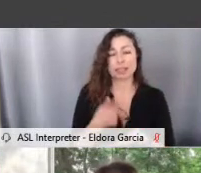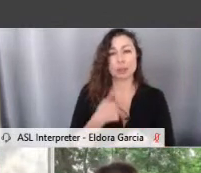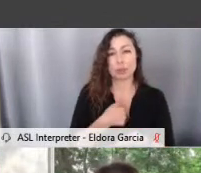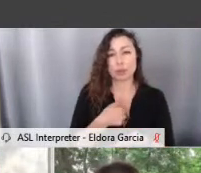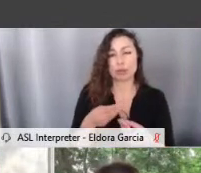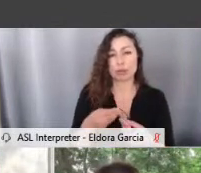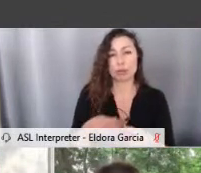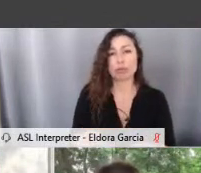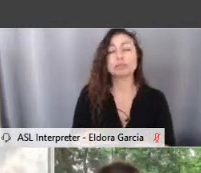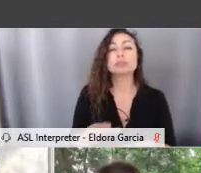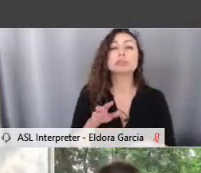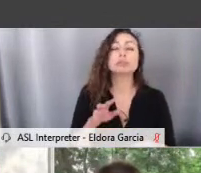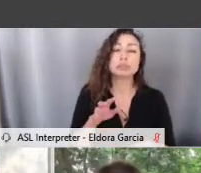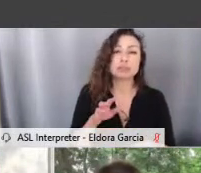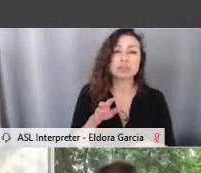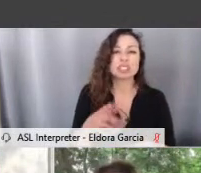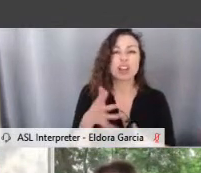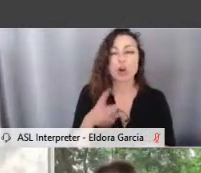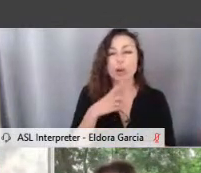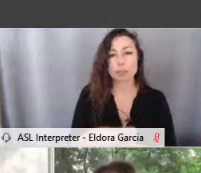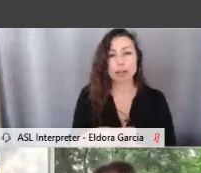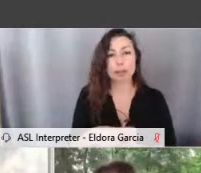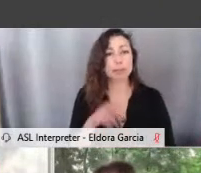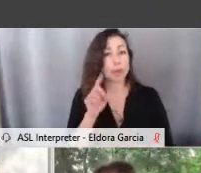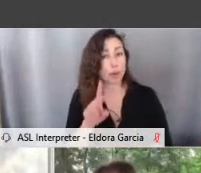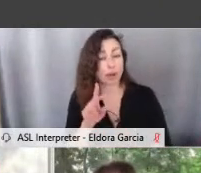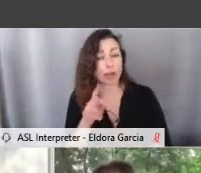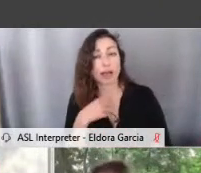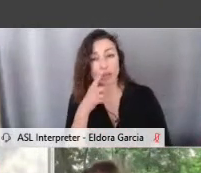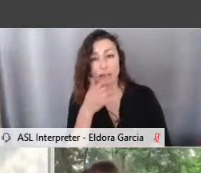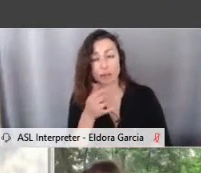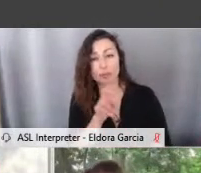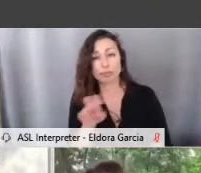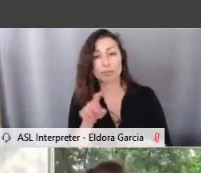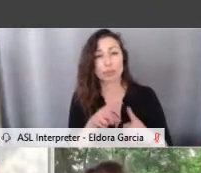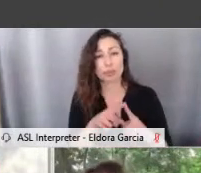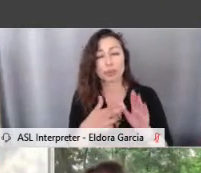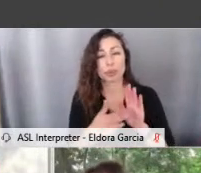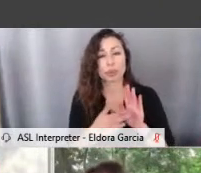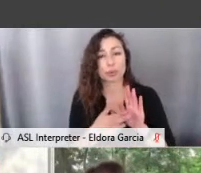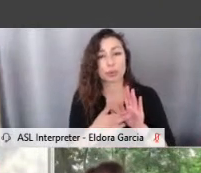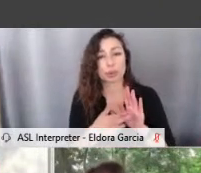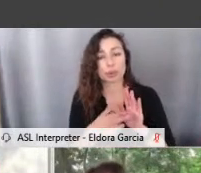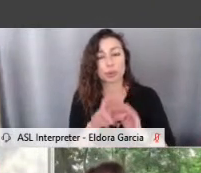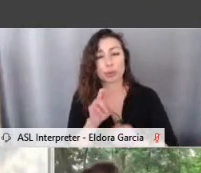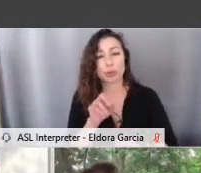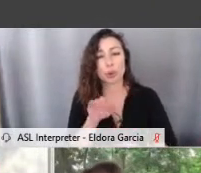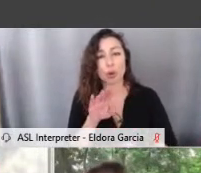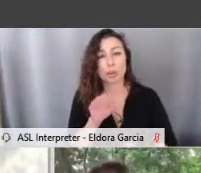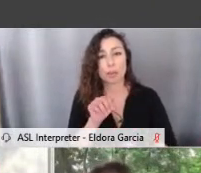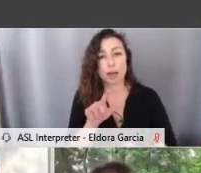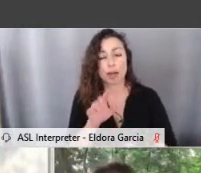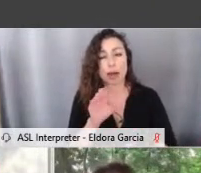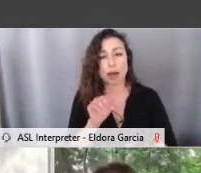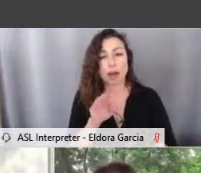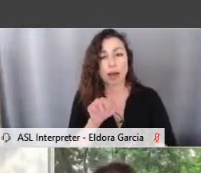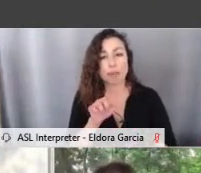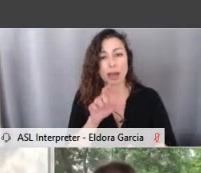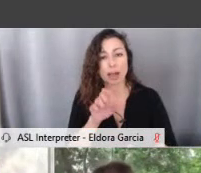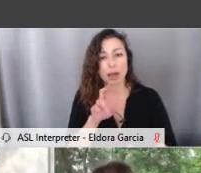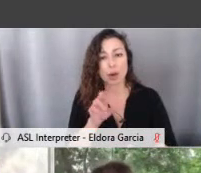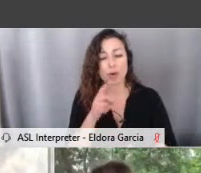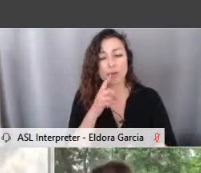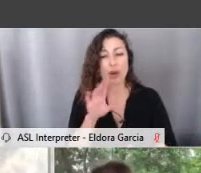Okay, thank you. I think we're going to have to go on then to Representative Roybal Caballero for her one